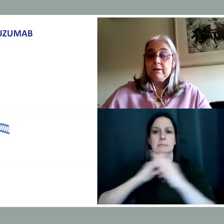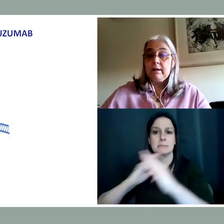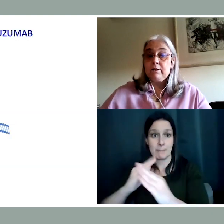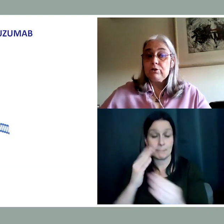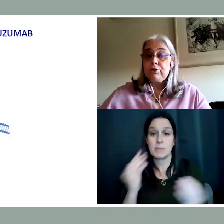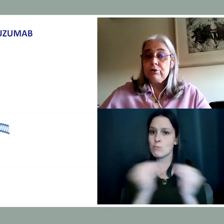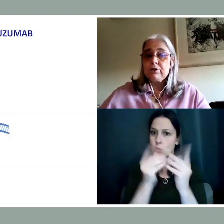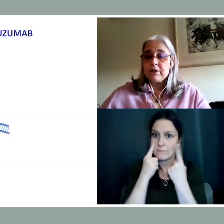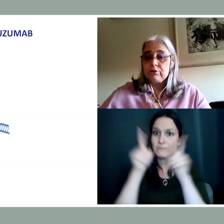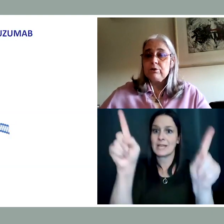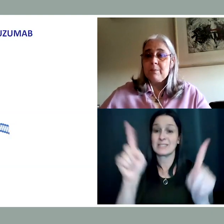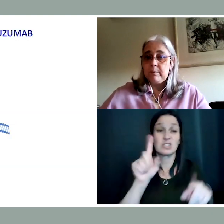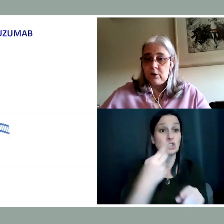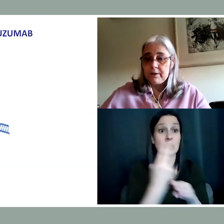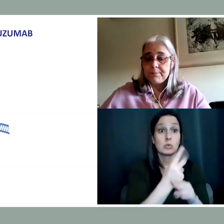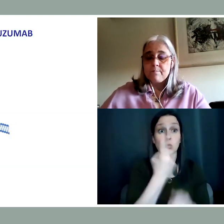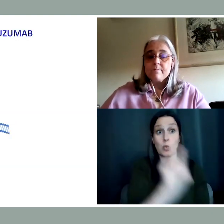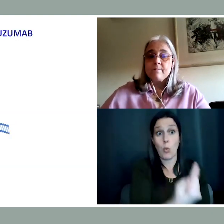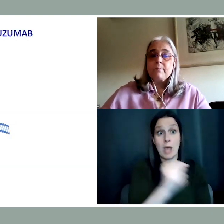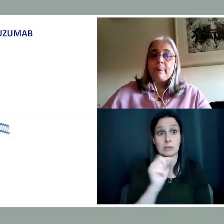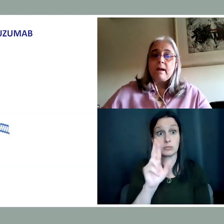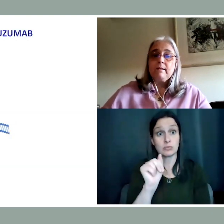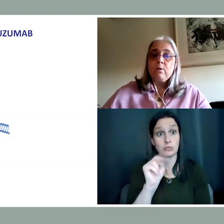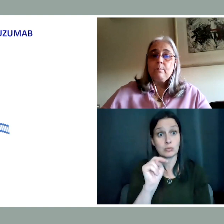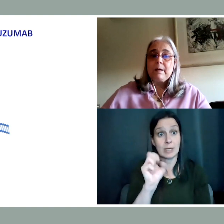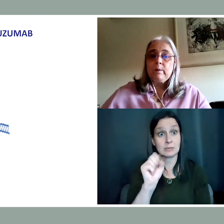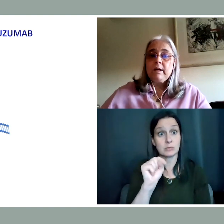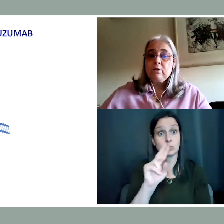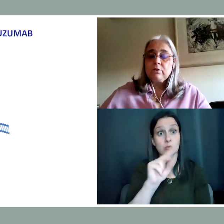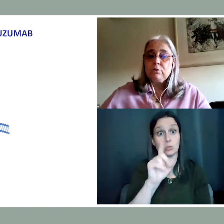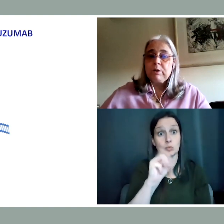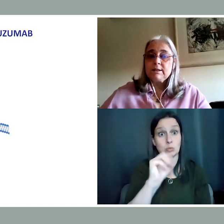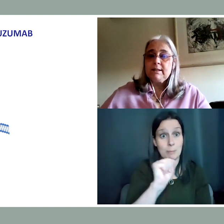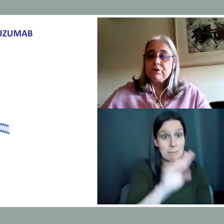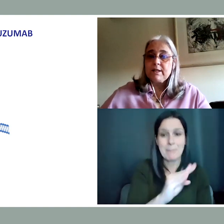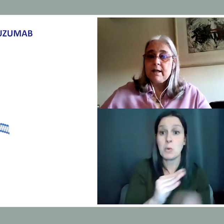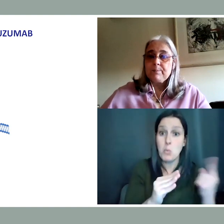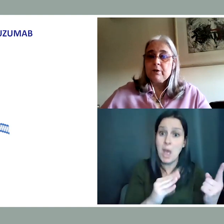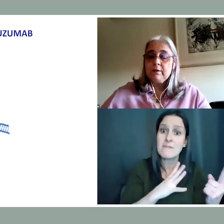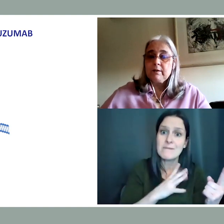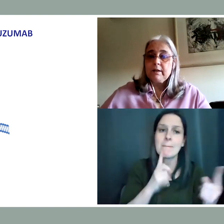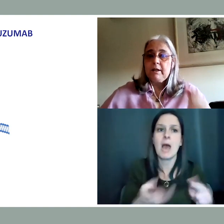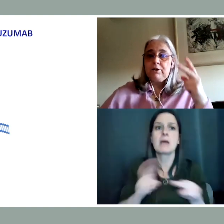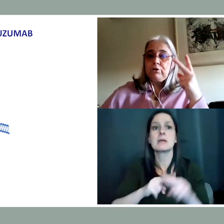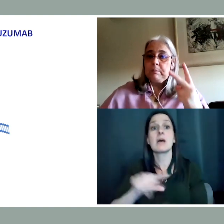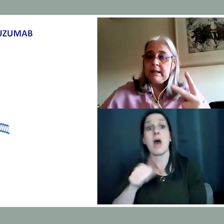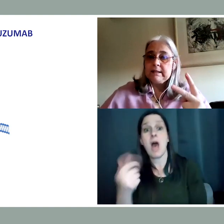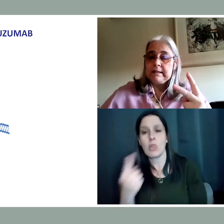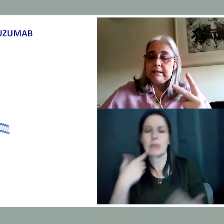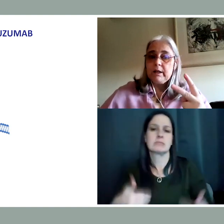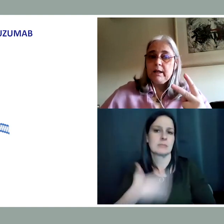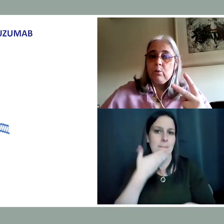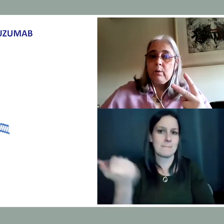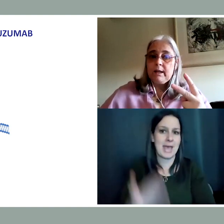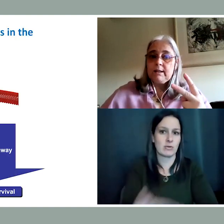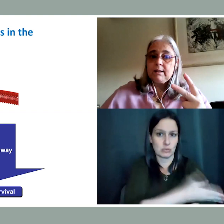than to use Trastuzumab alone. Now, we can also block this receptor in 2